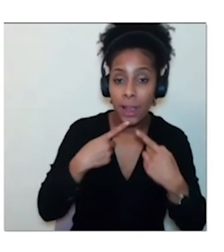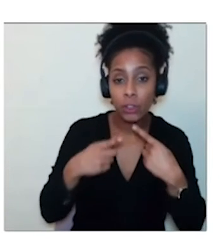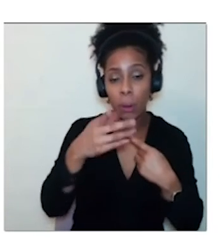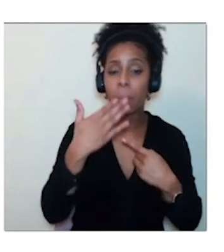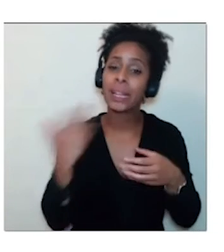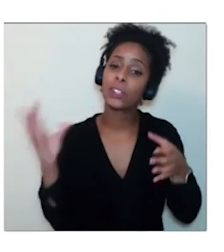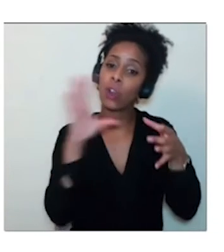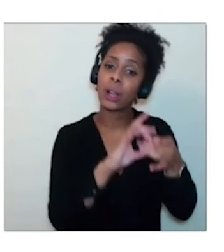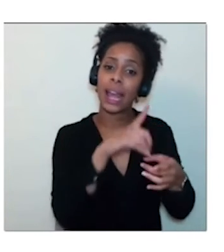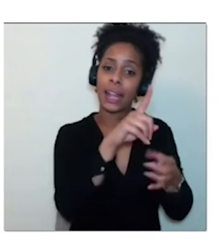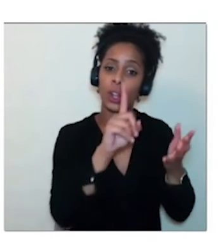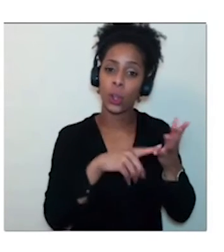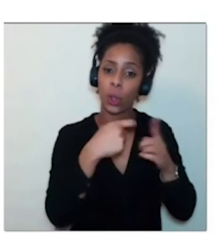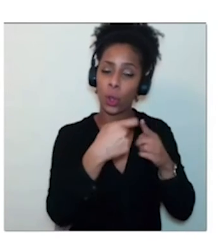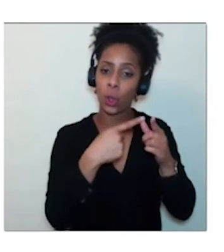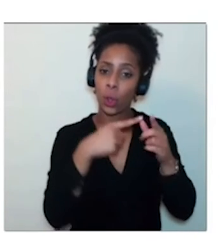RNIB websites